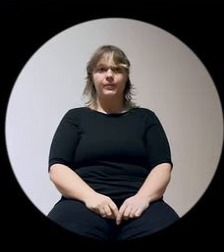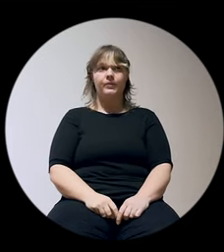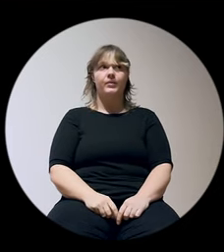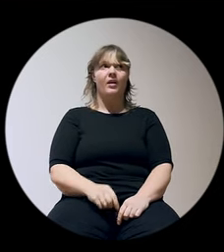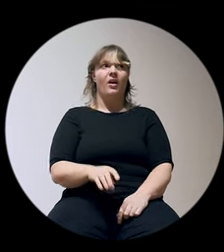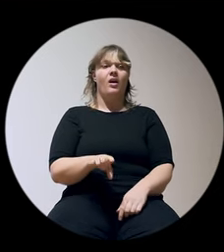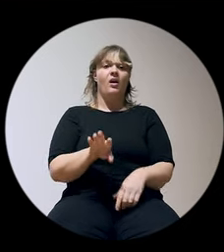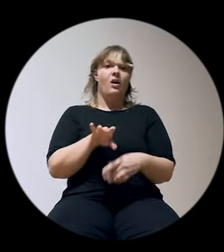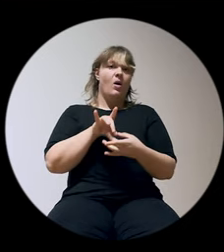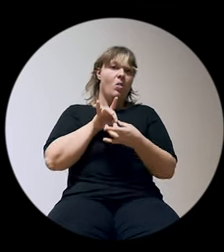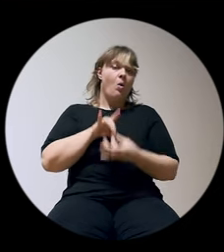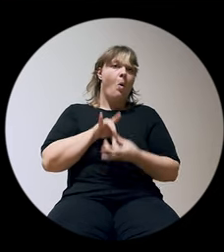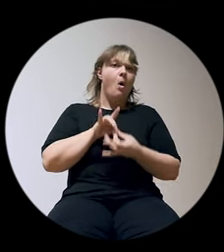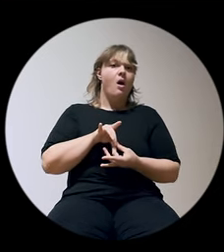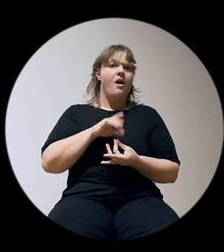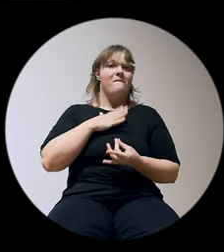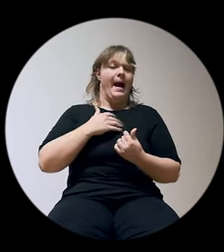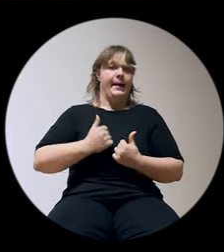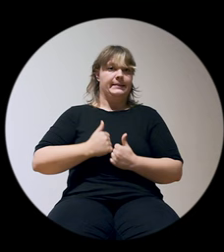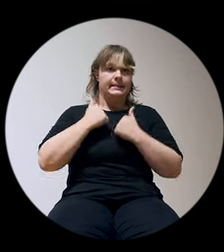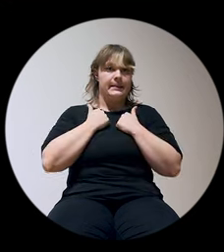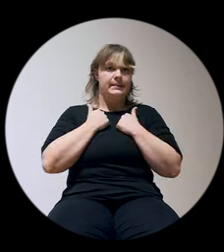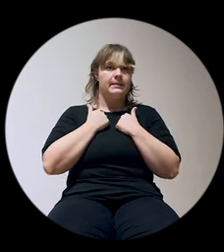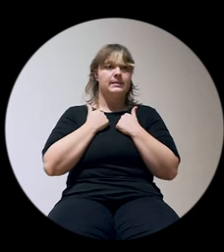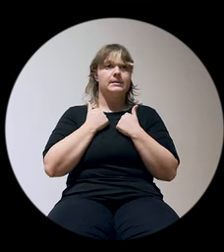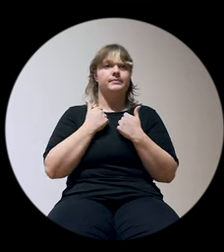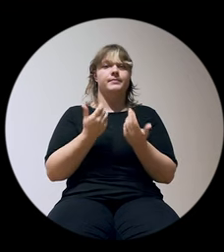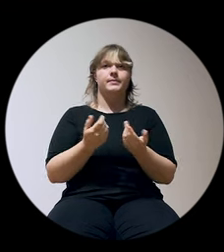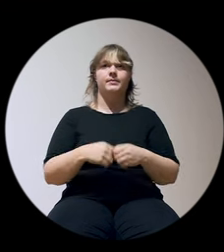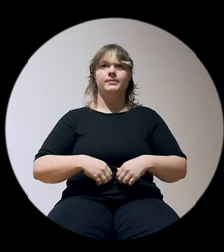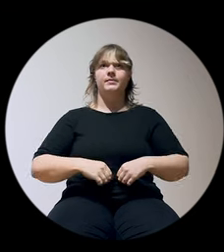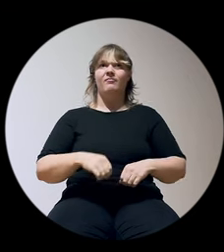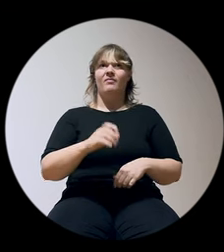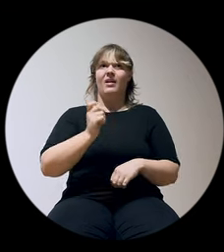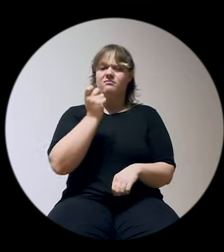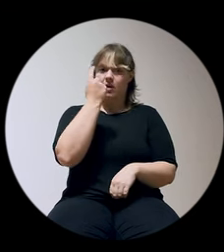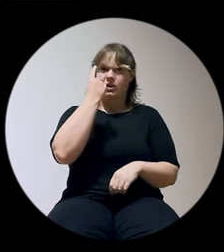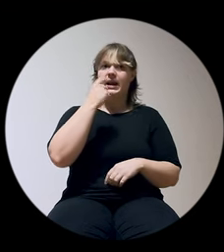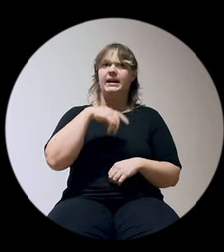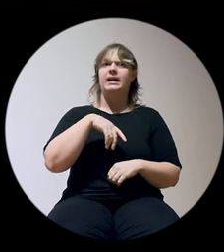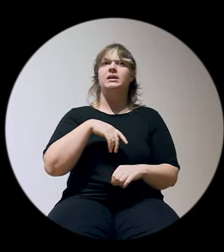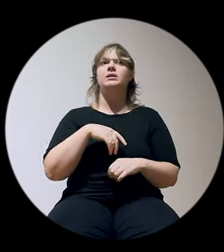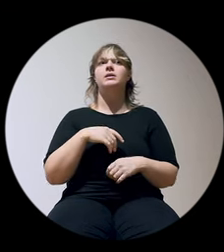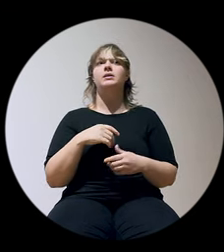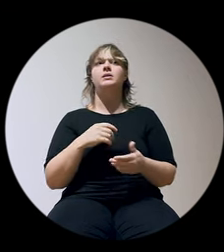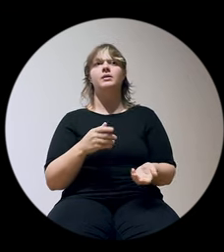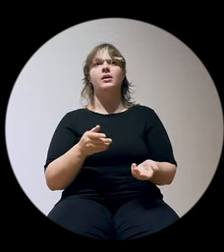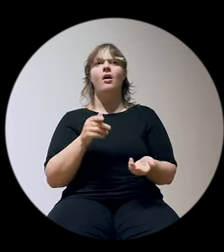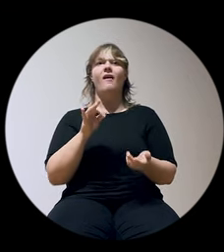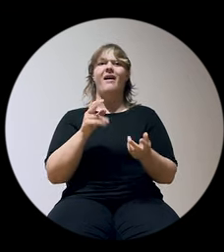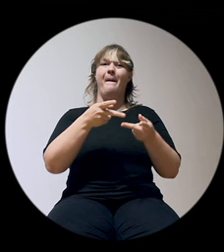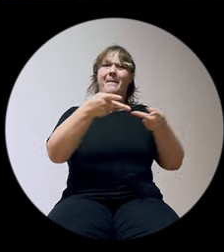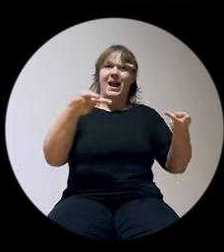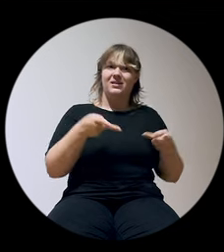The core of my existence and understanding of